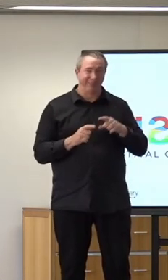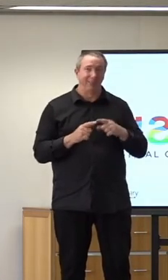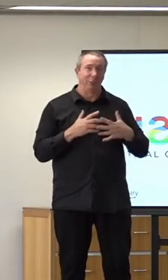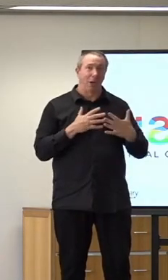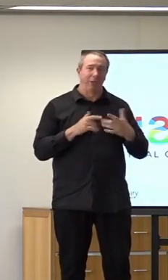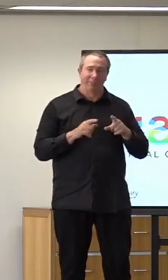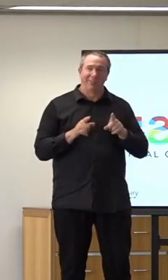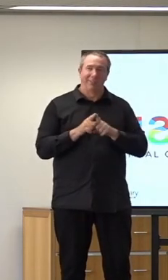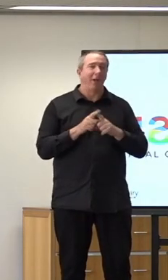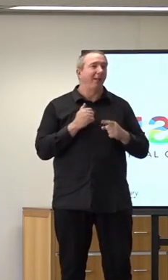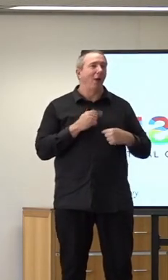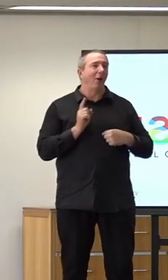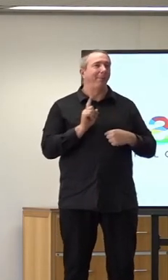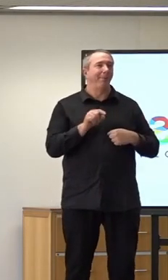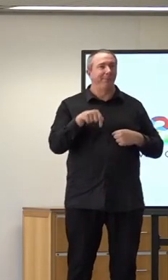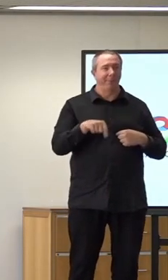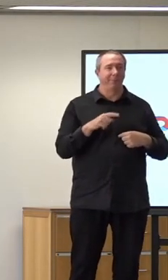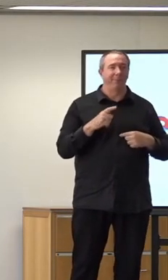I sort of come into